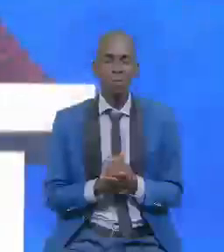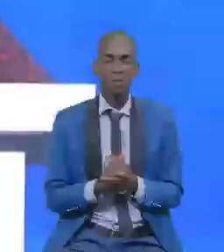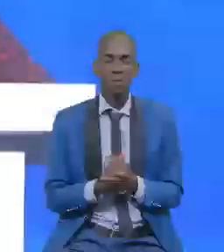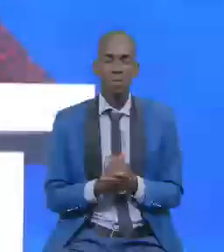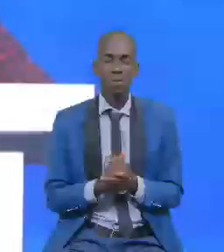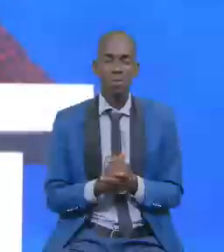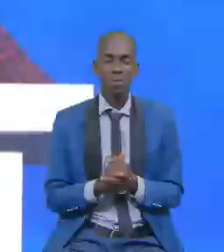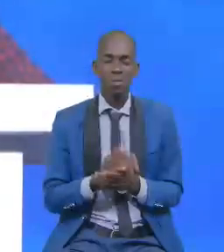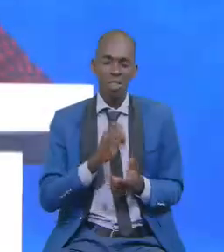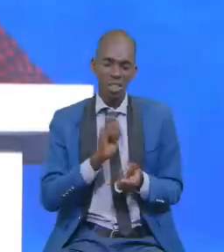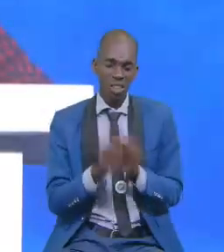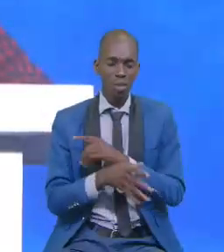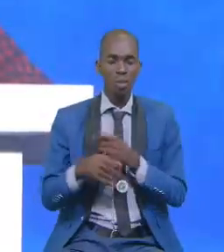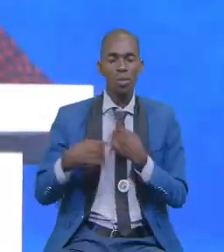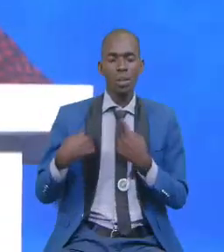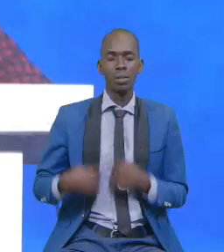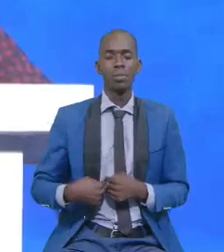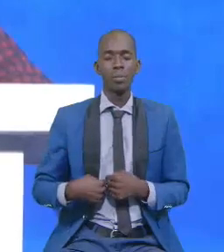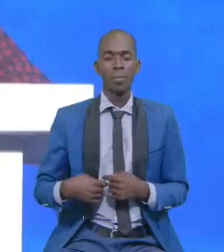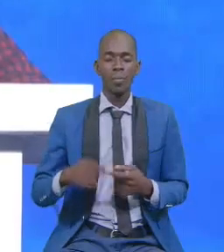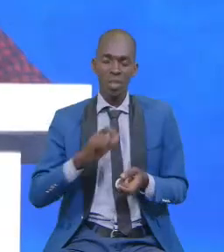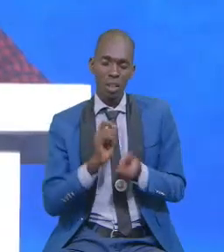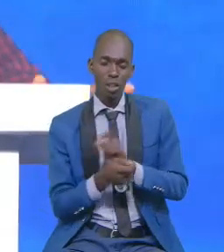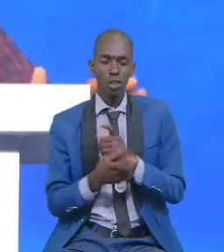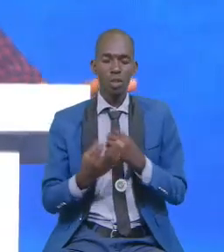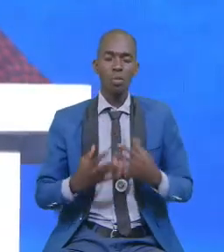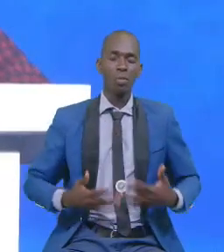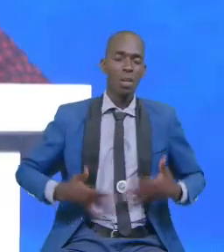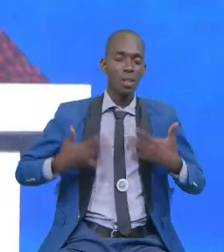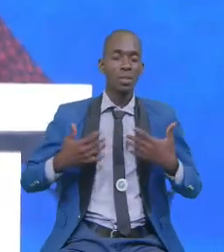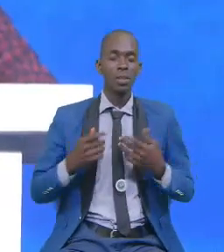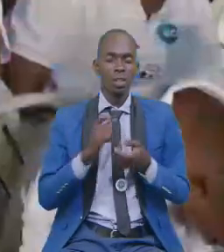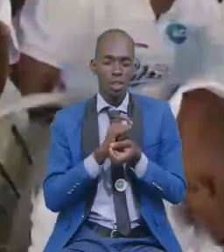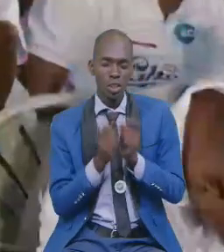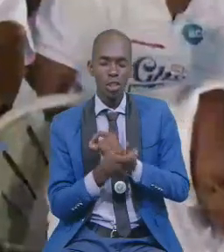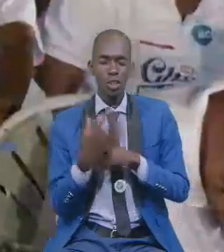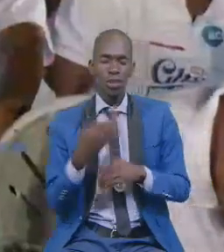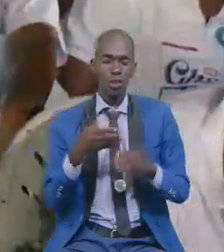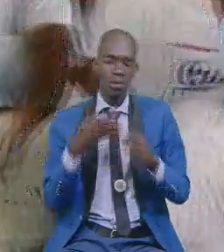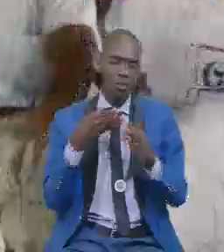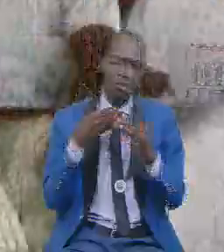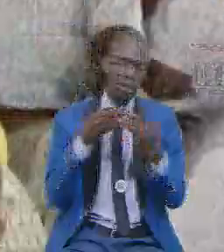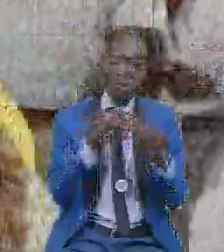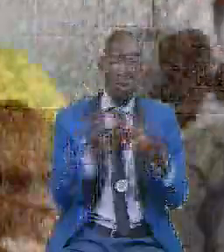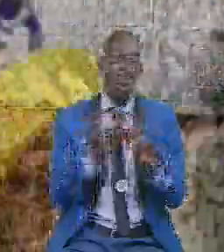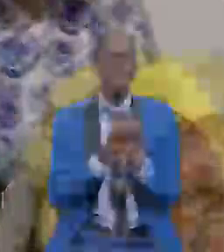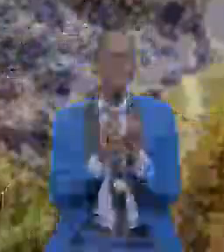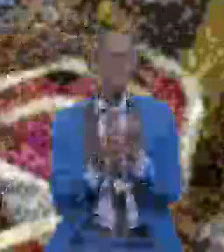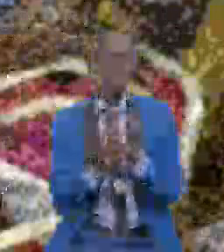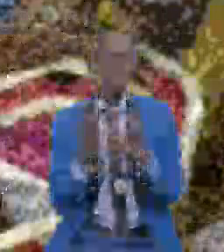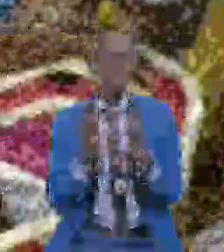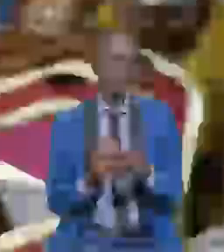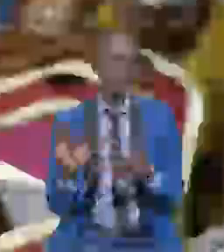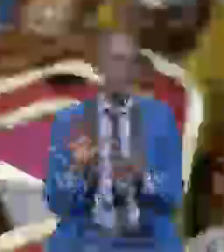Change of heart, change of life, change of direction, change in their